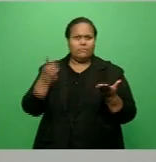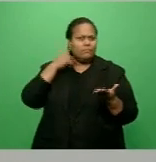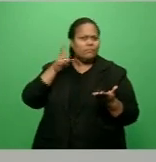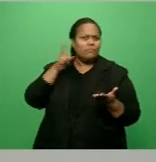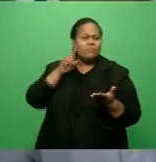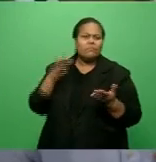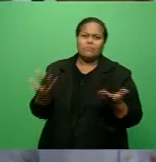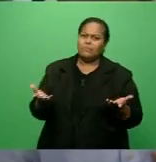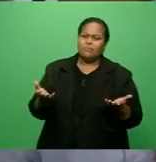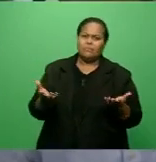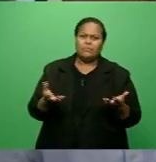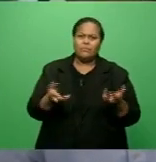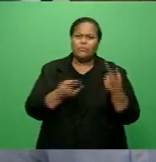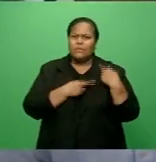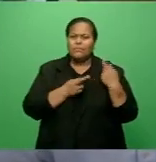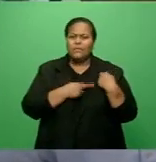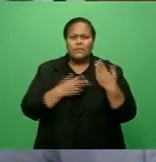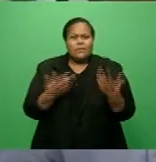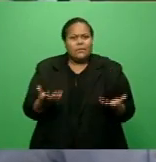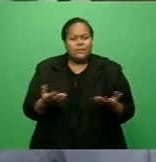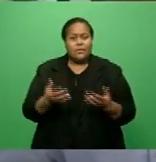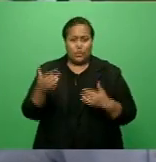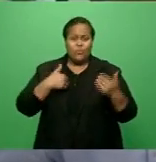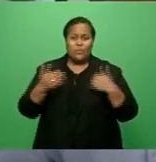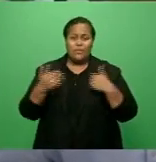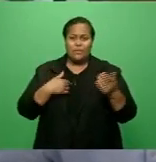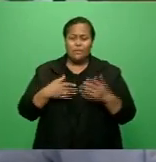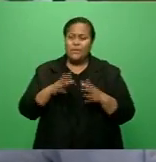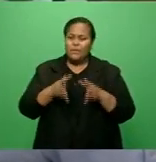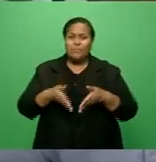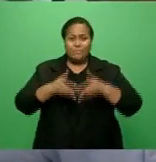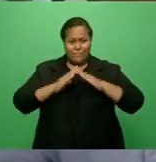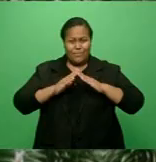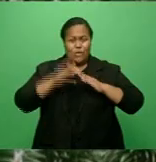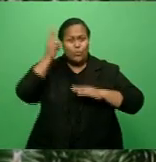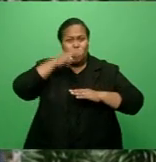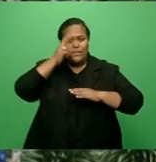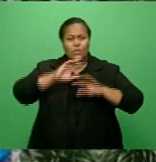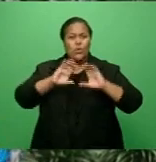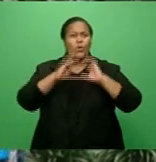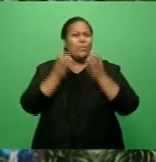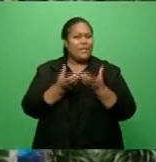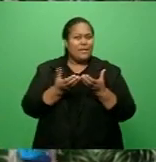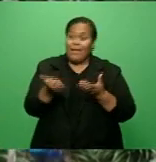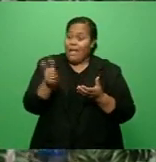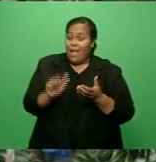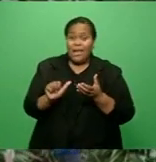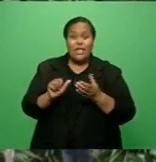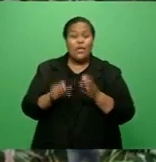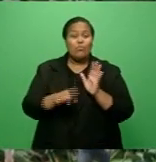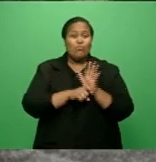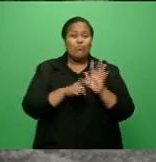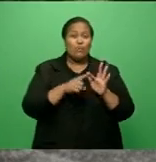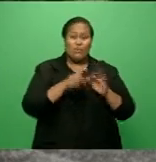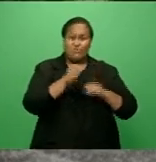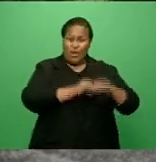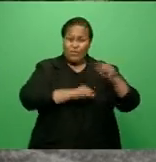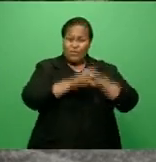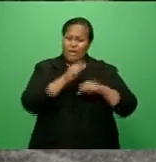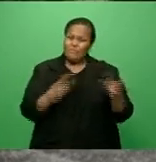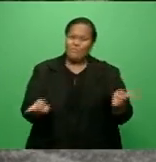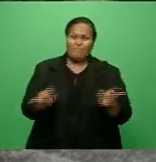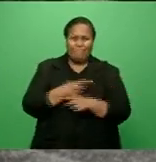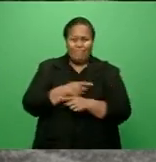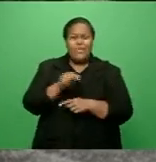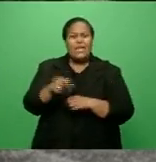it is supposed to be done. USP Audit and Risk Committee Chair Mahmood Khan says any restructure of staffing and administration has